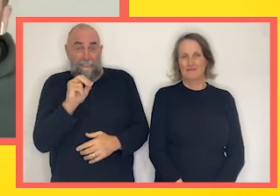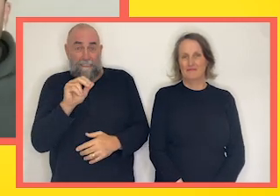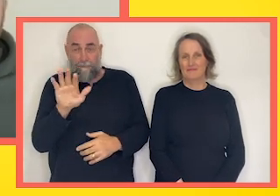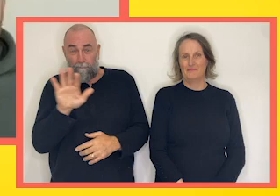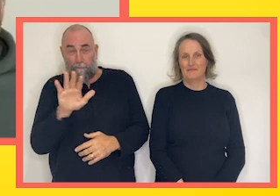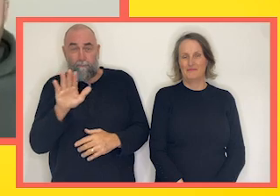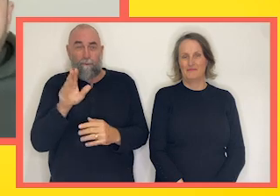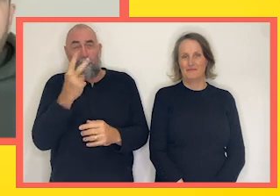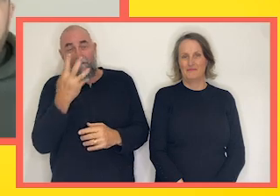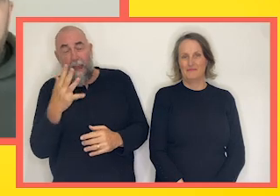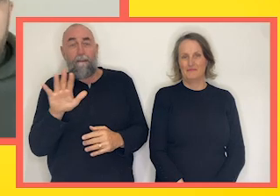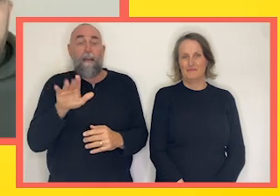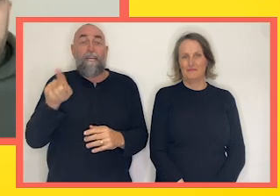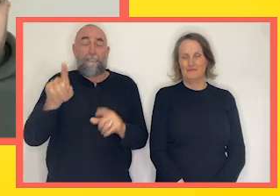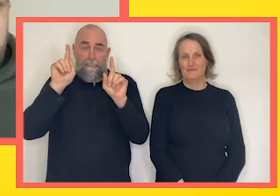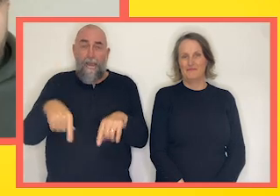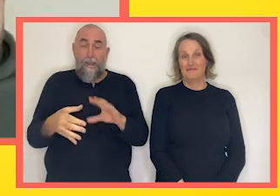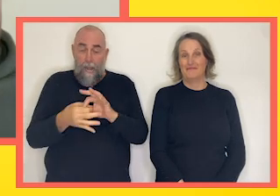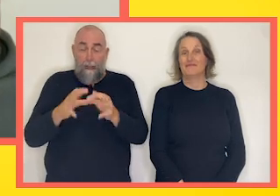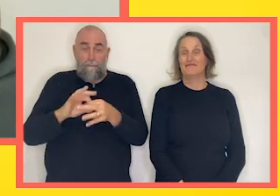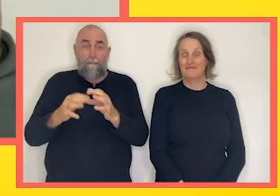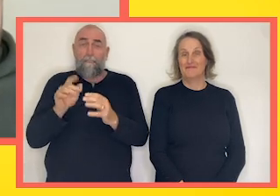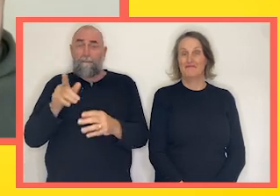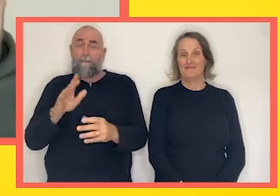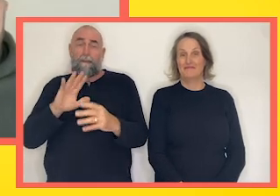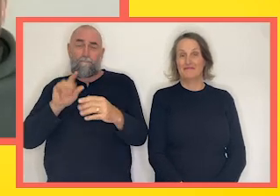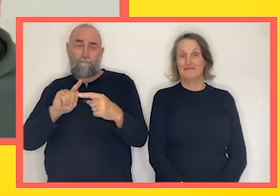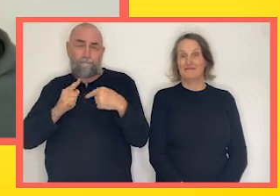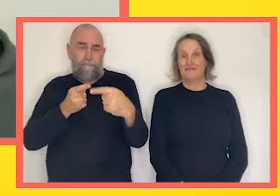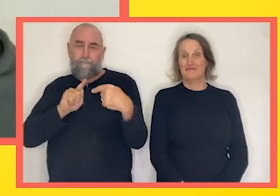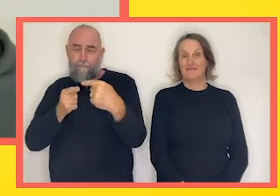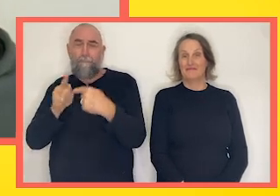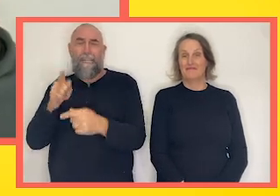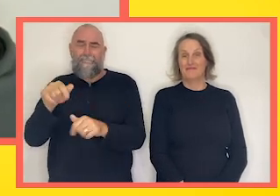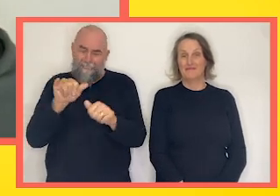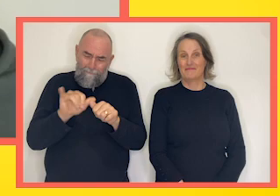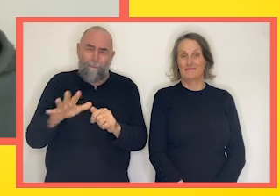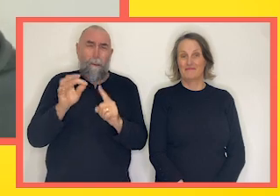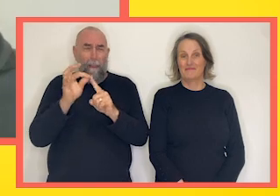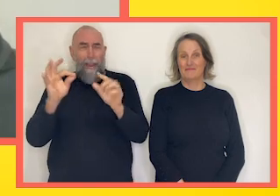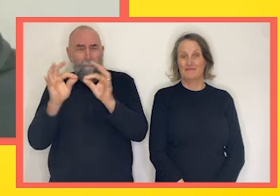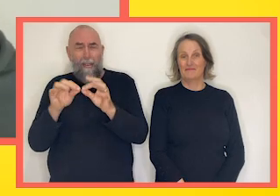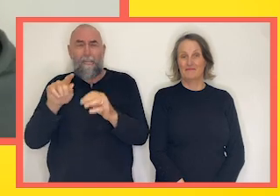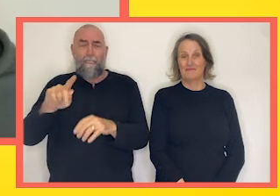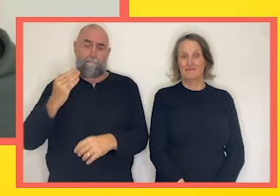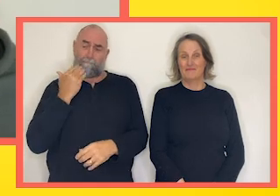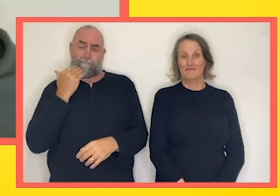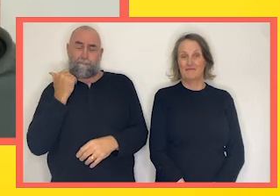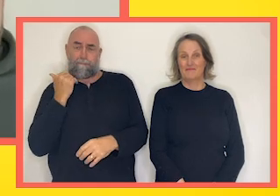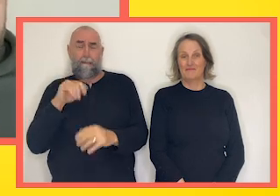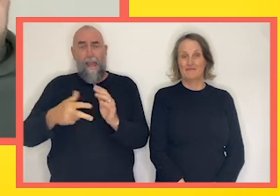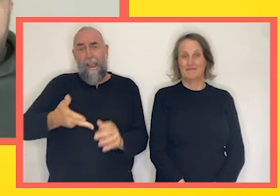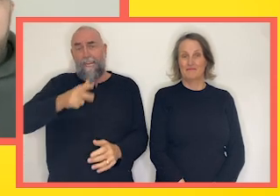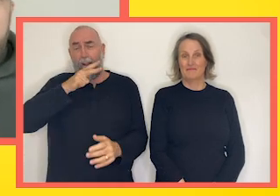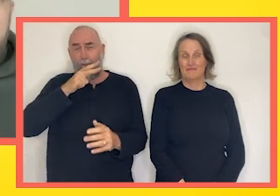going for another Paralympic Games. He's fourth in Paris, but he's still getting PBs, a second in the 800 metres on the weekend